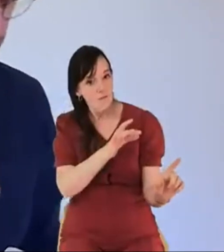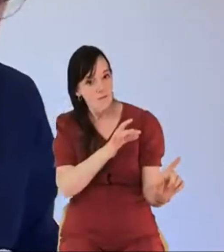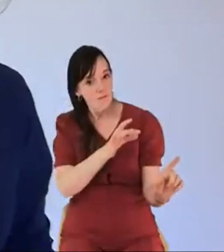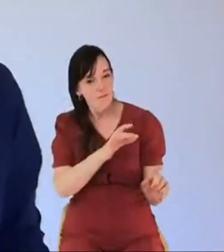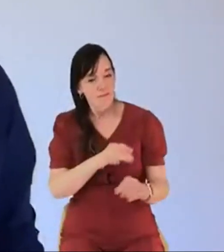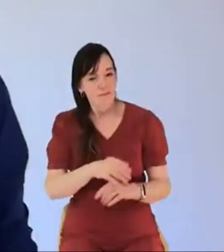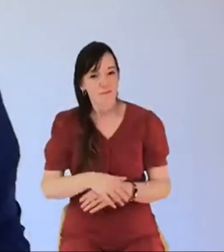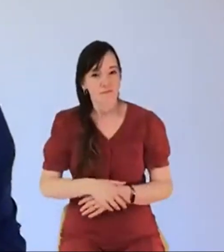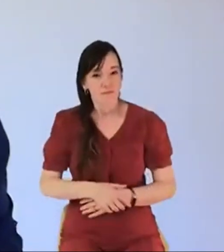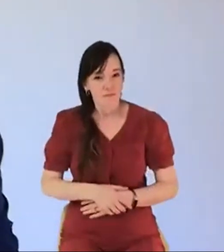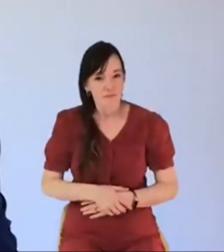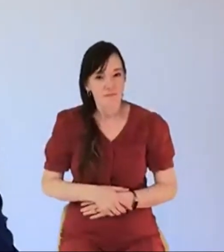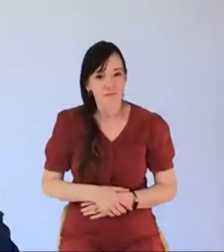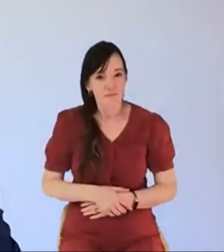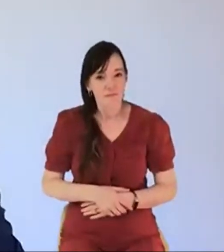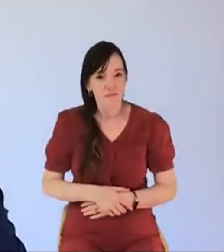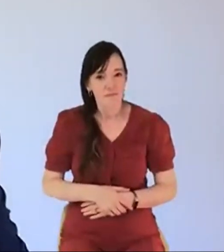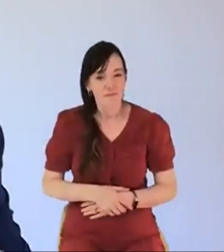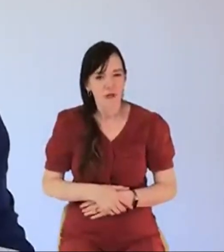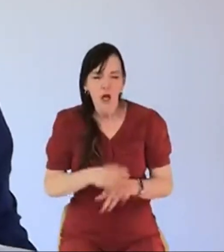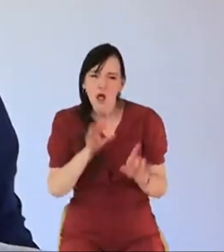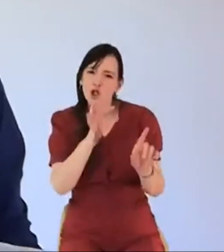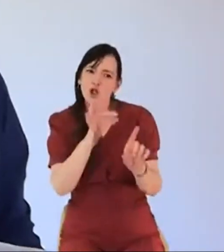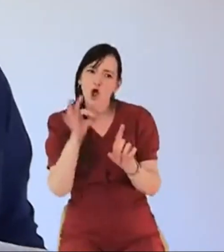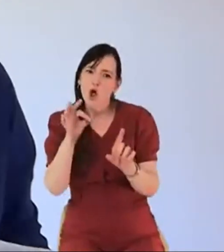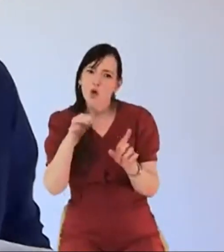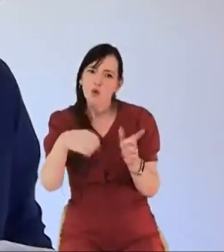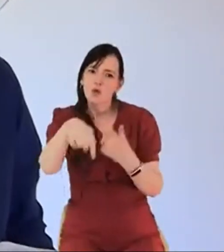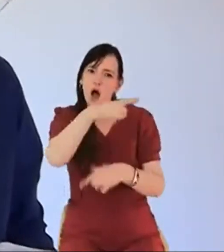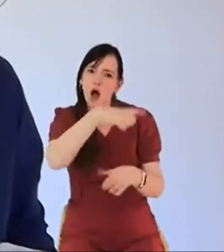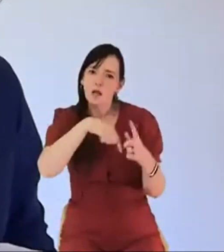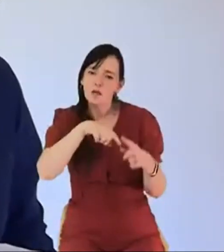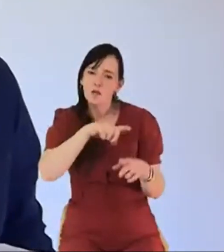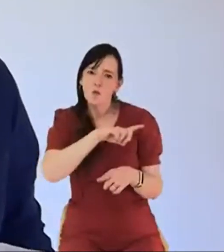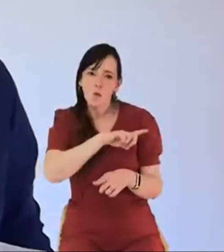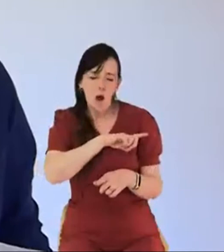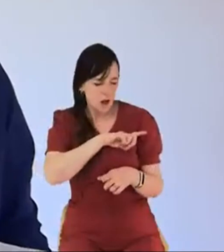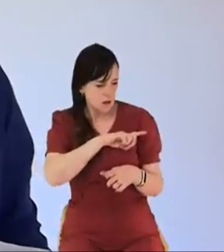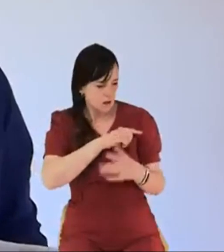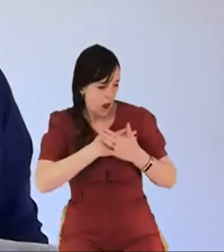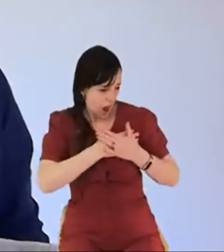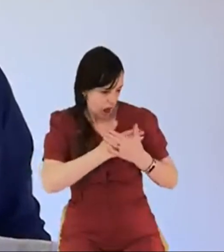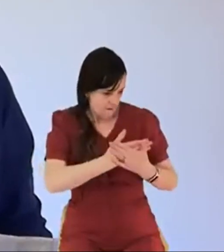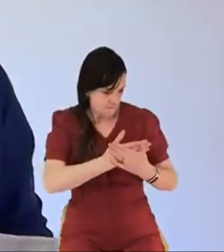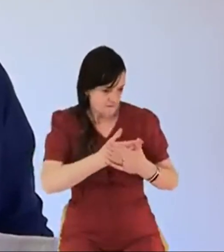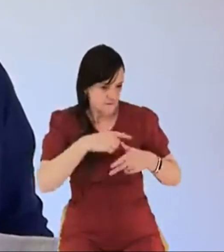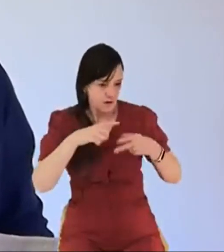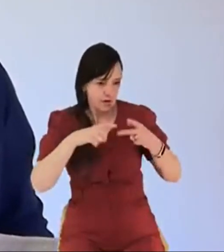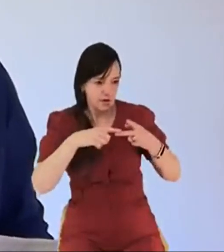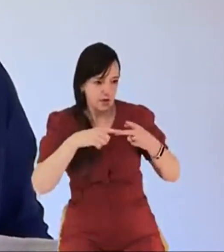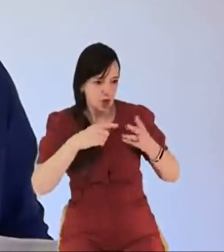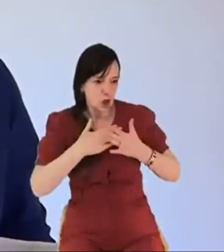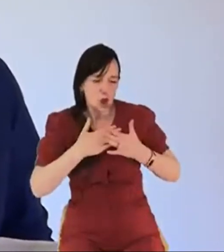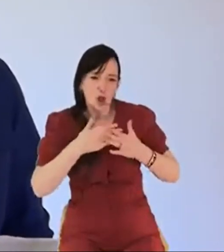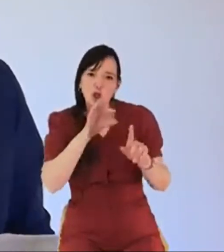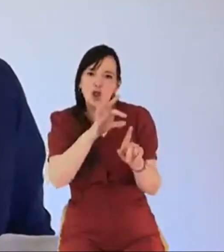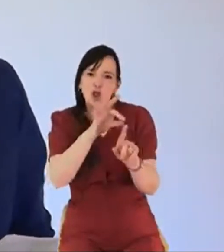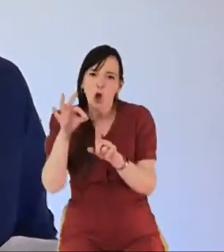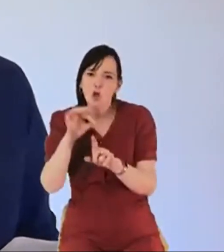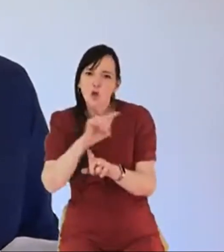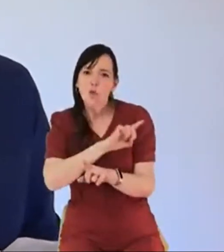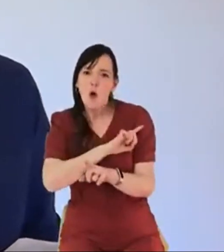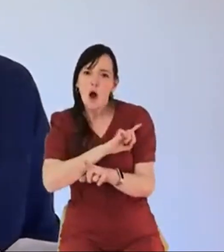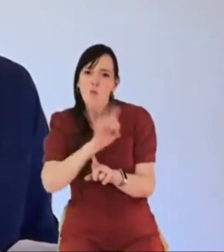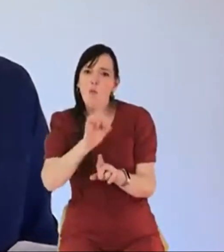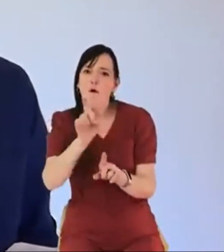and do you see why he has chosen us loved us chosen us to be saved